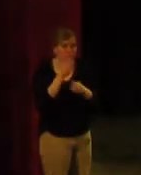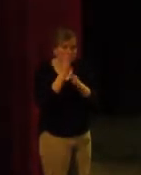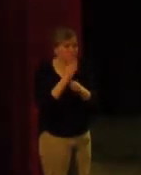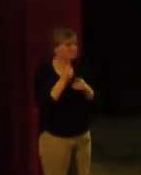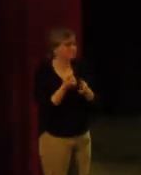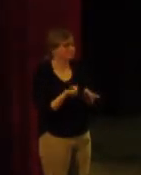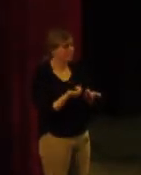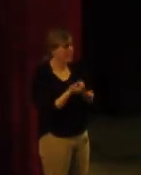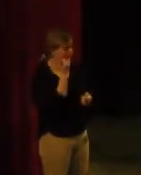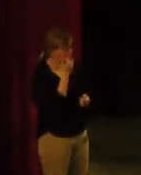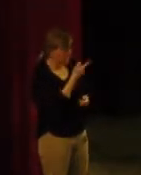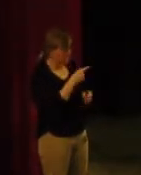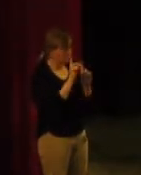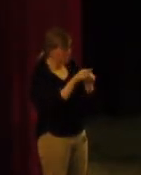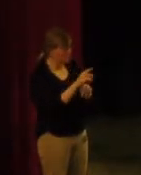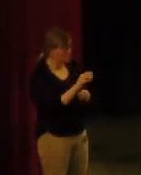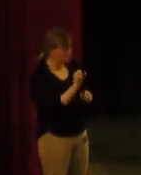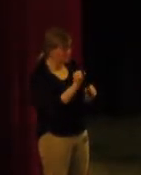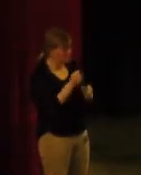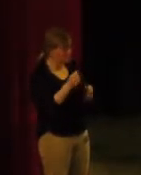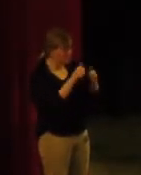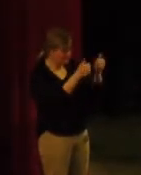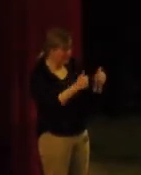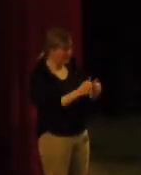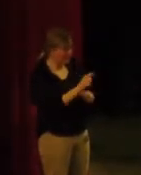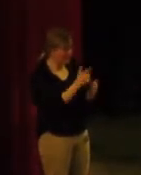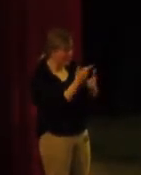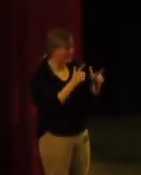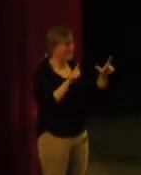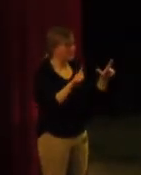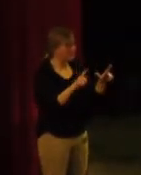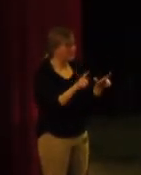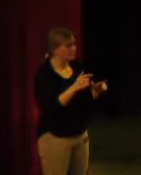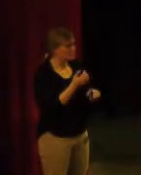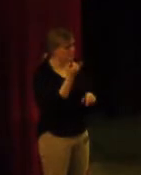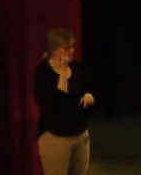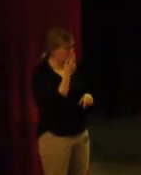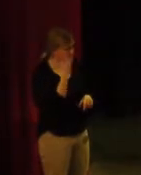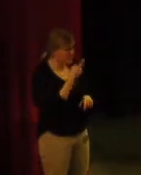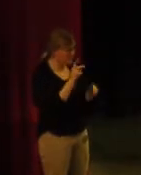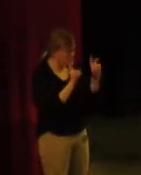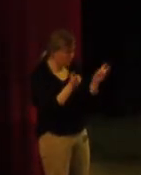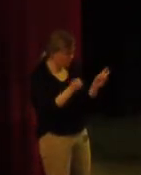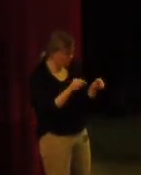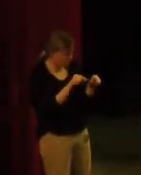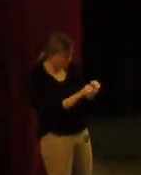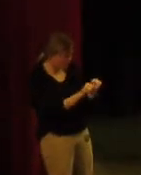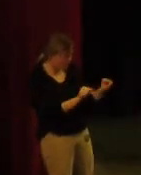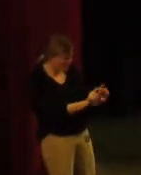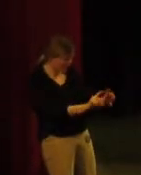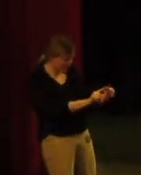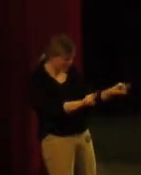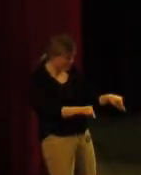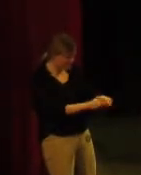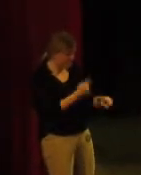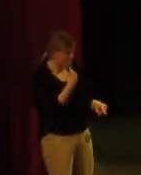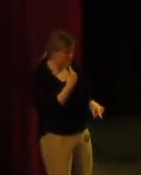ever been to the Statue of Liberty, you've probably seen this famous quote at the base of it. And there's this probably